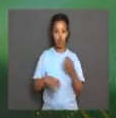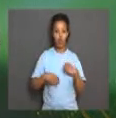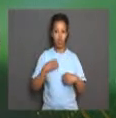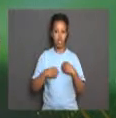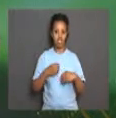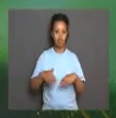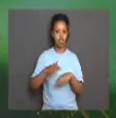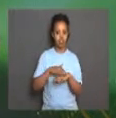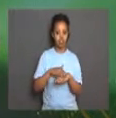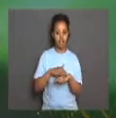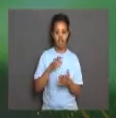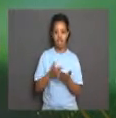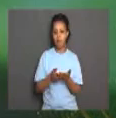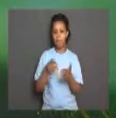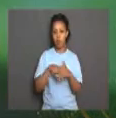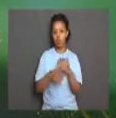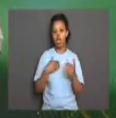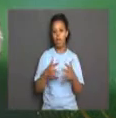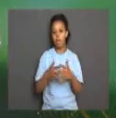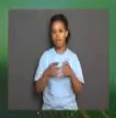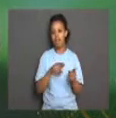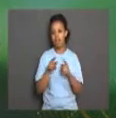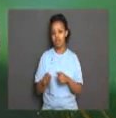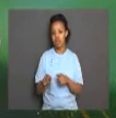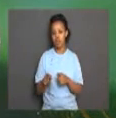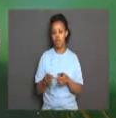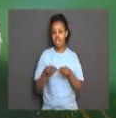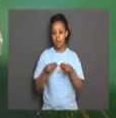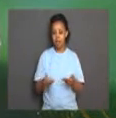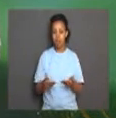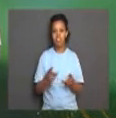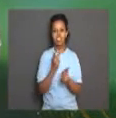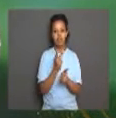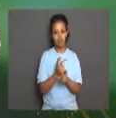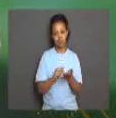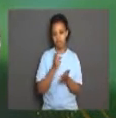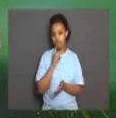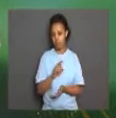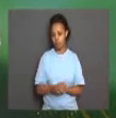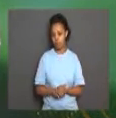dead organisms with the materials that prevent it from decomposing.